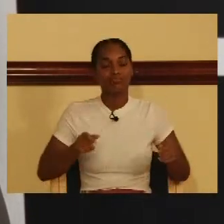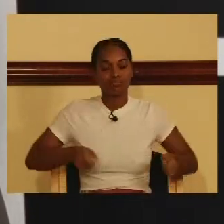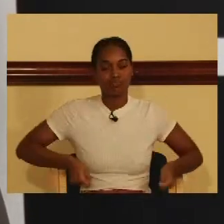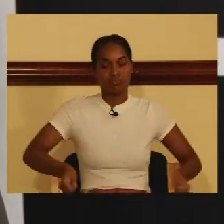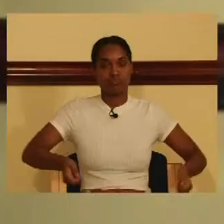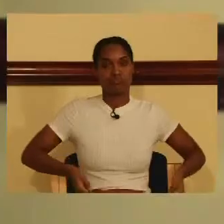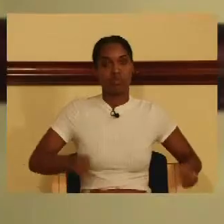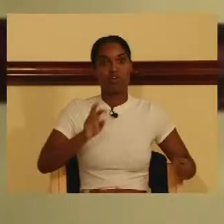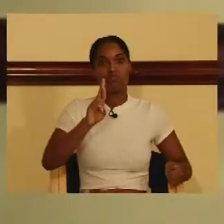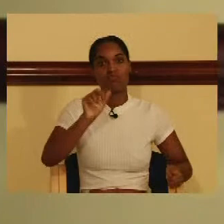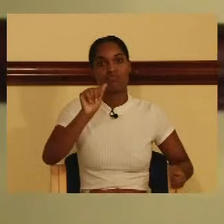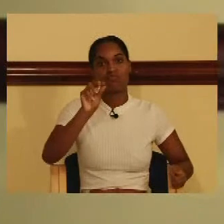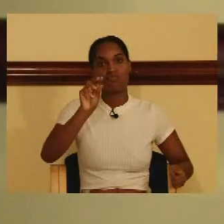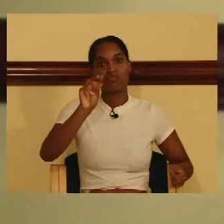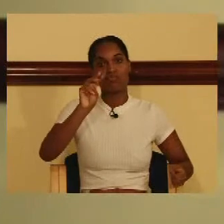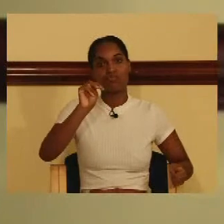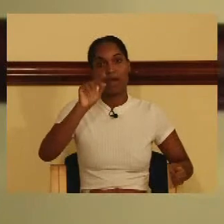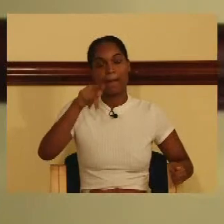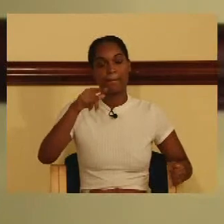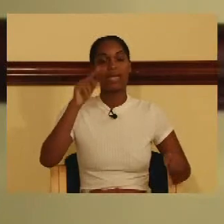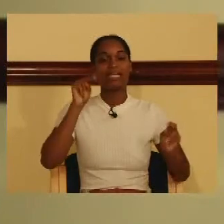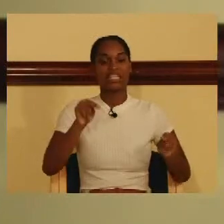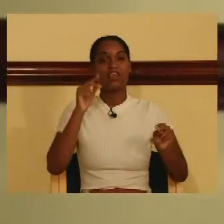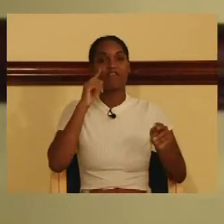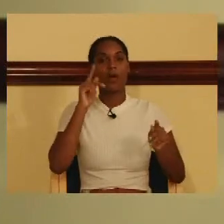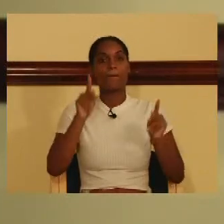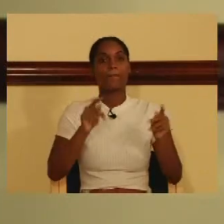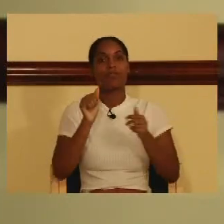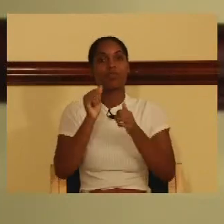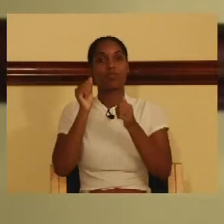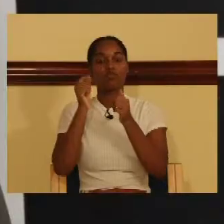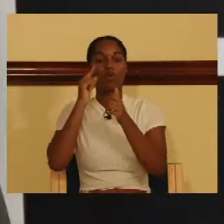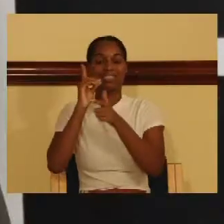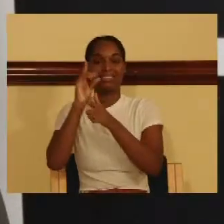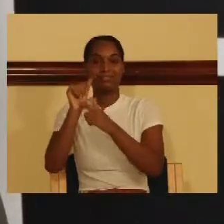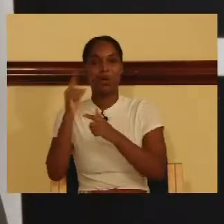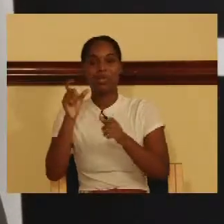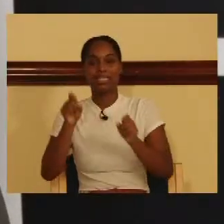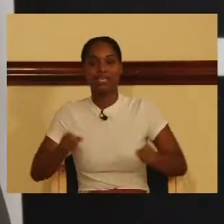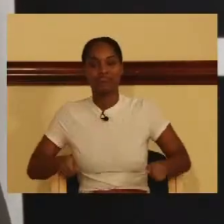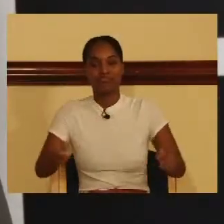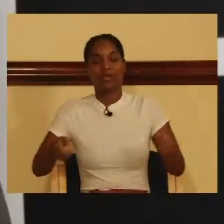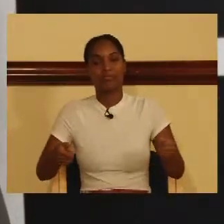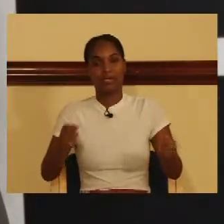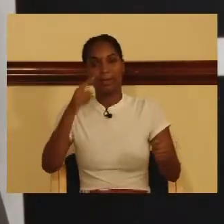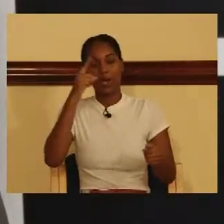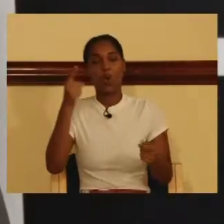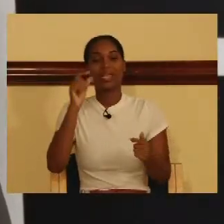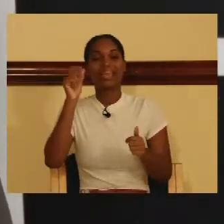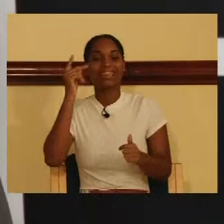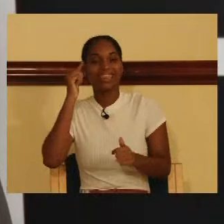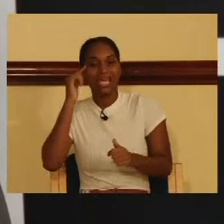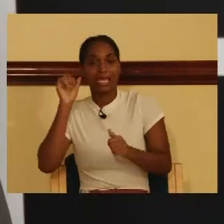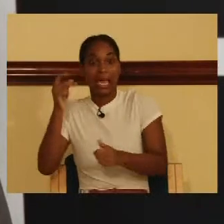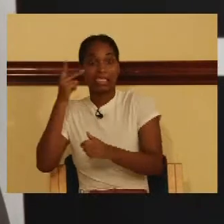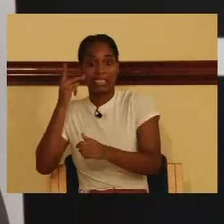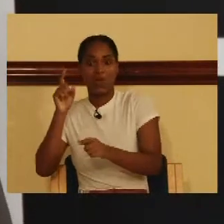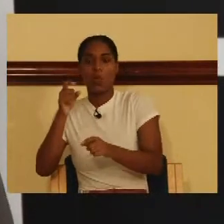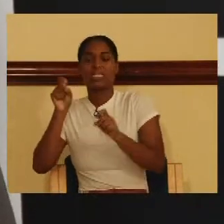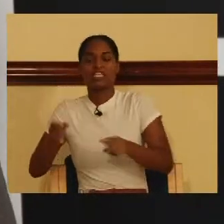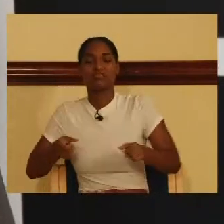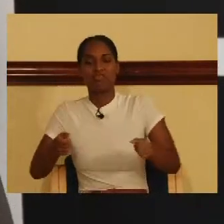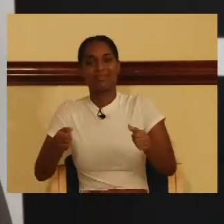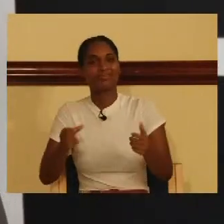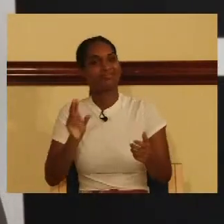is the only thing that is required for a person with a disability, because they only think of what they can see. So it